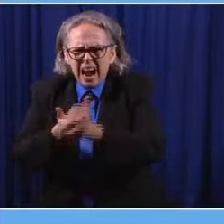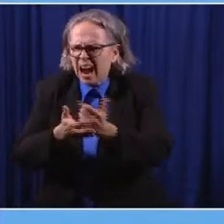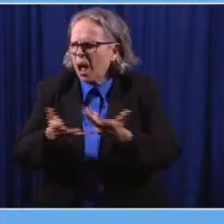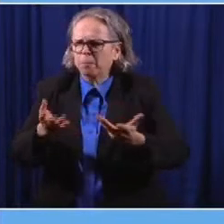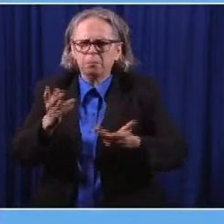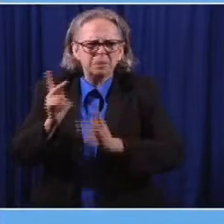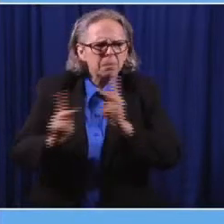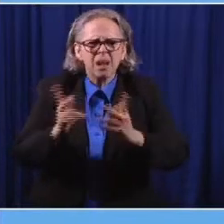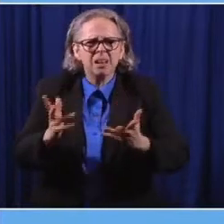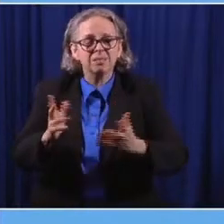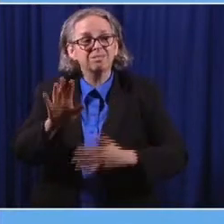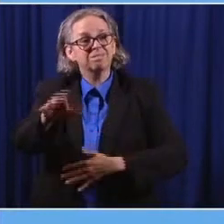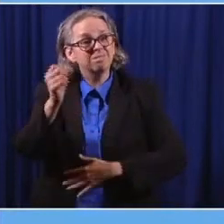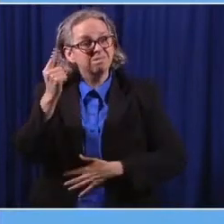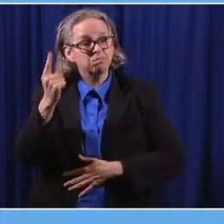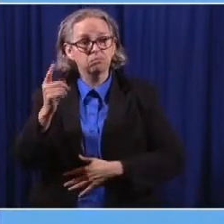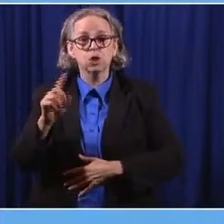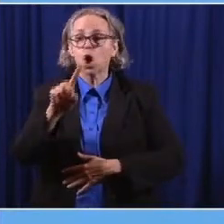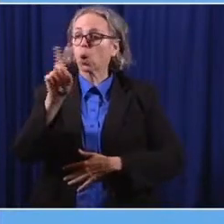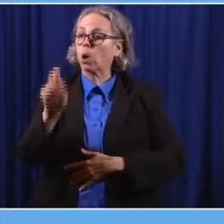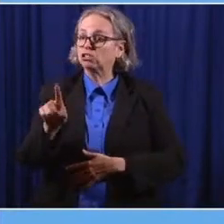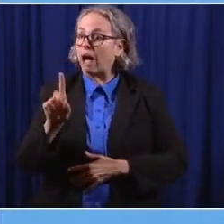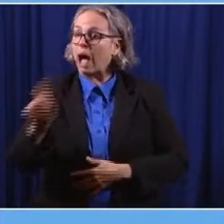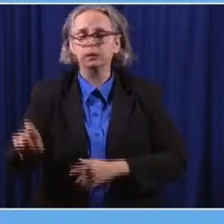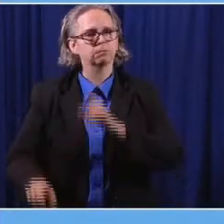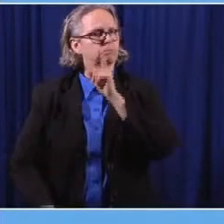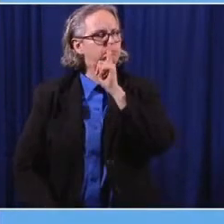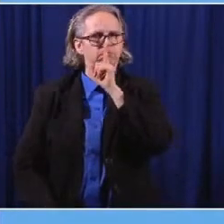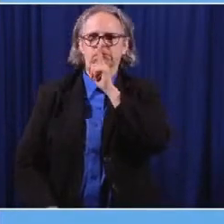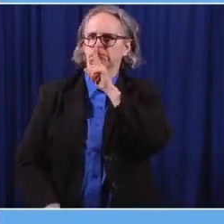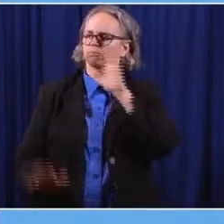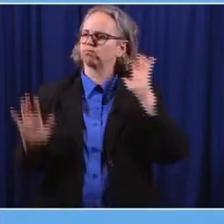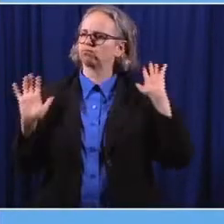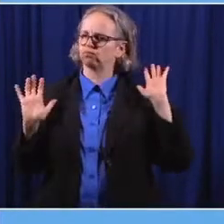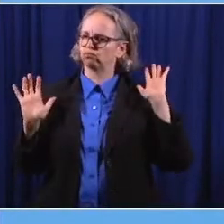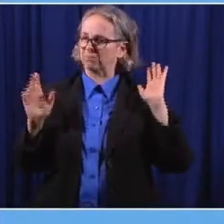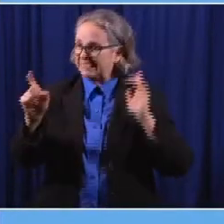asked. I encourage everyone to check out the